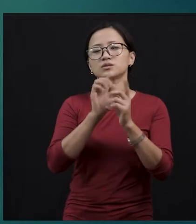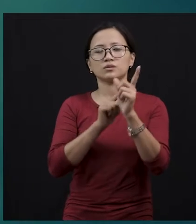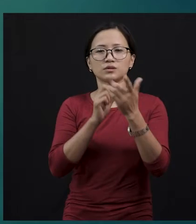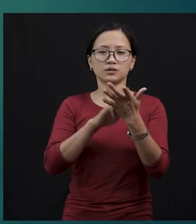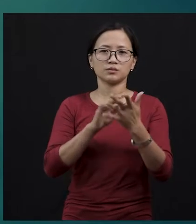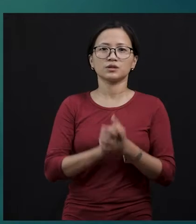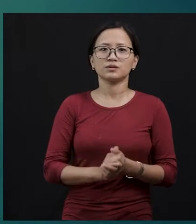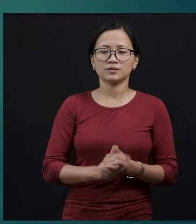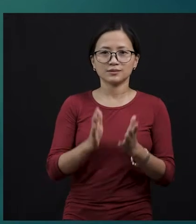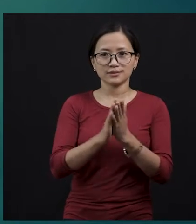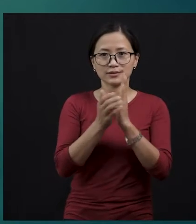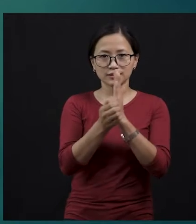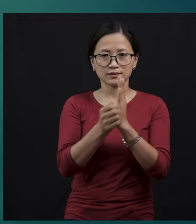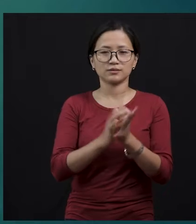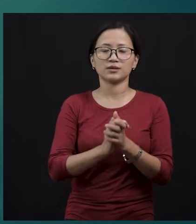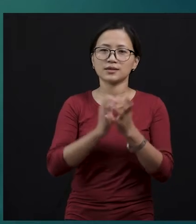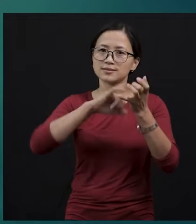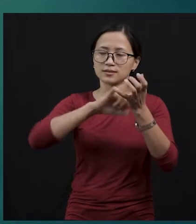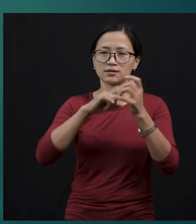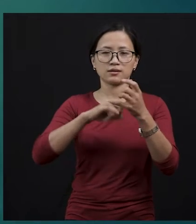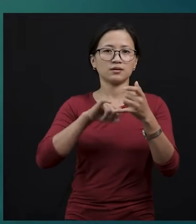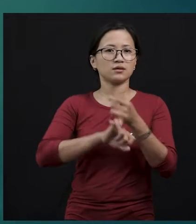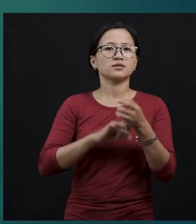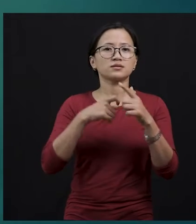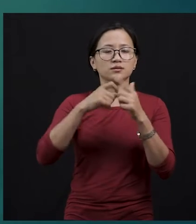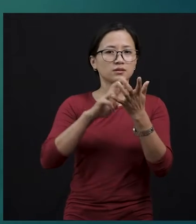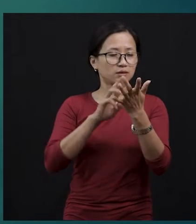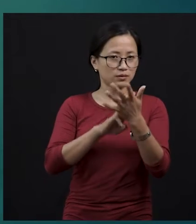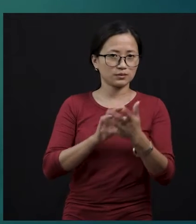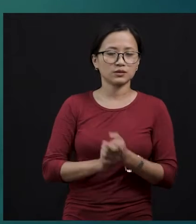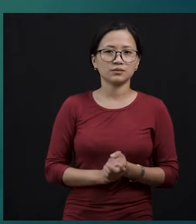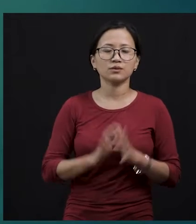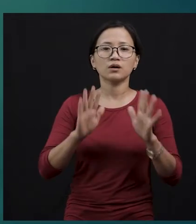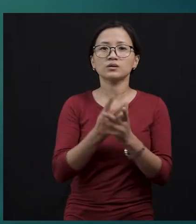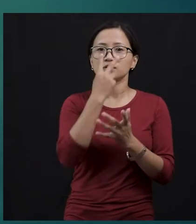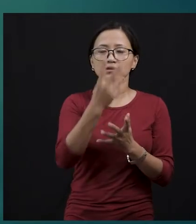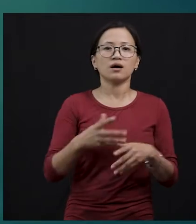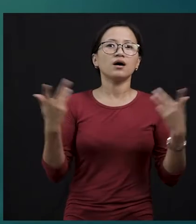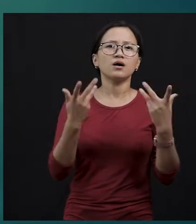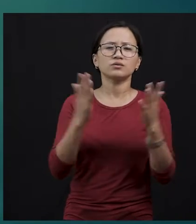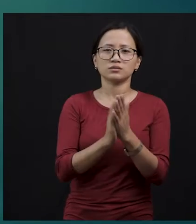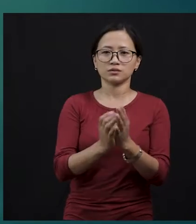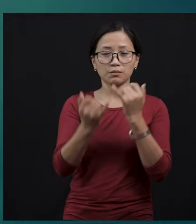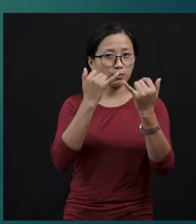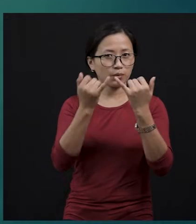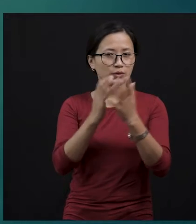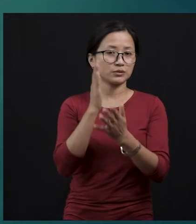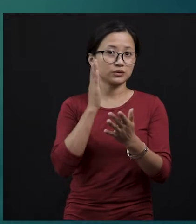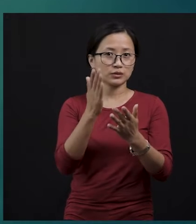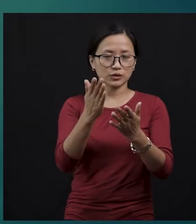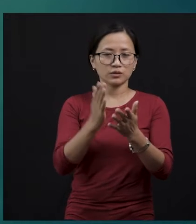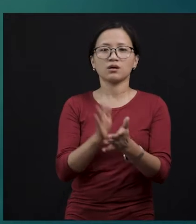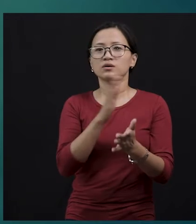will not be discussing about the rhyme scheme in this poem, but you are going to see how a poem should be read. Okay,